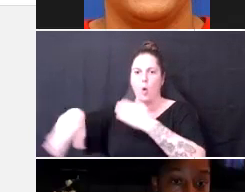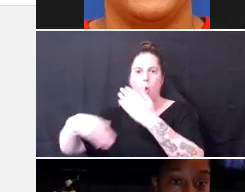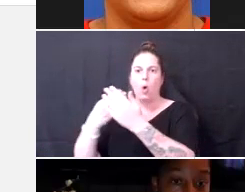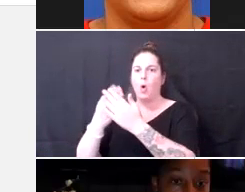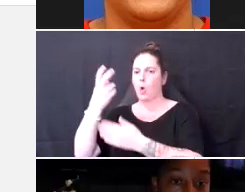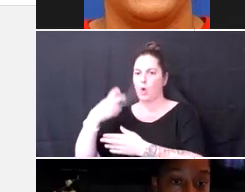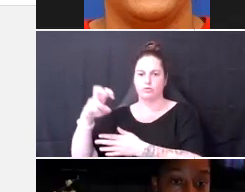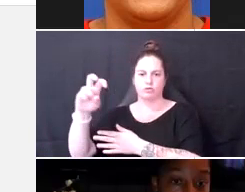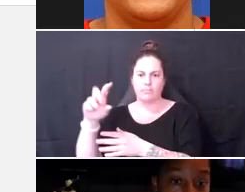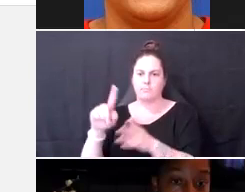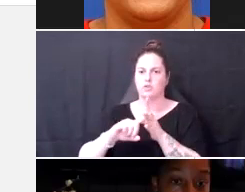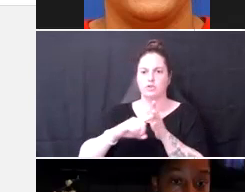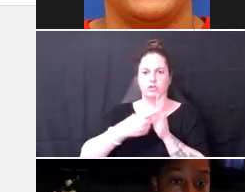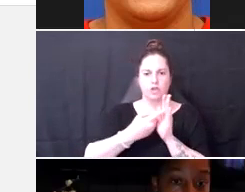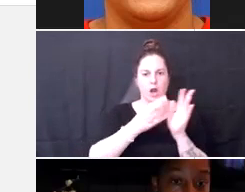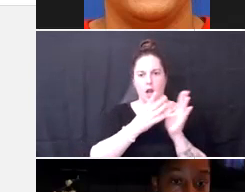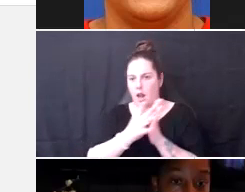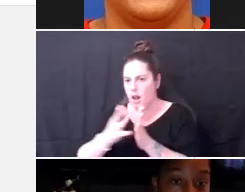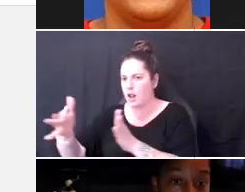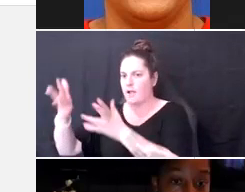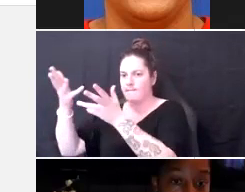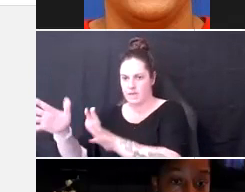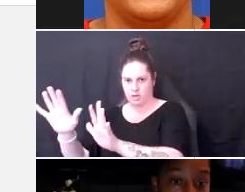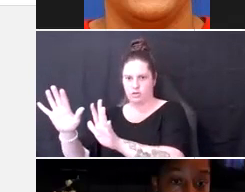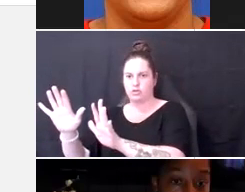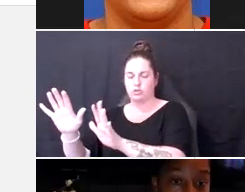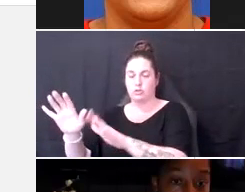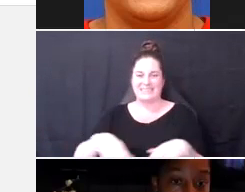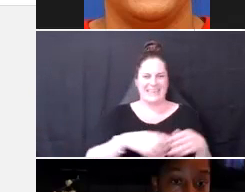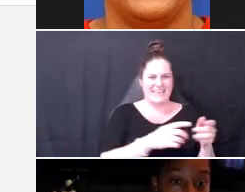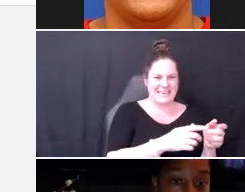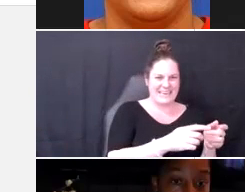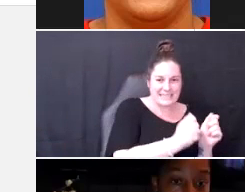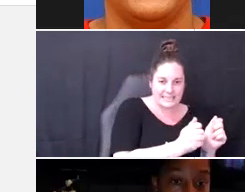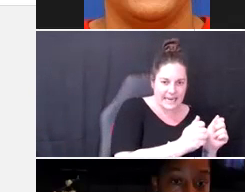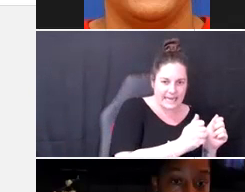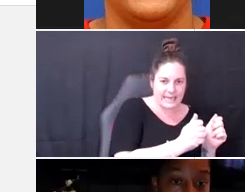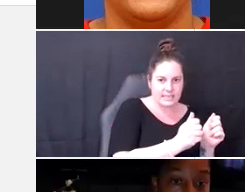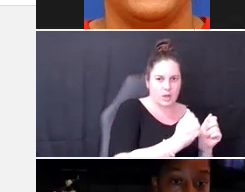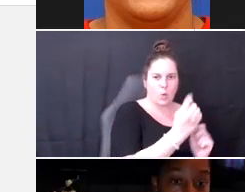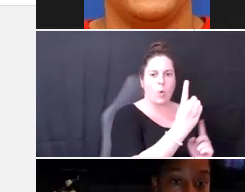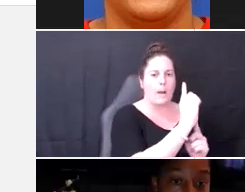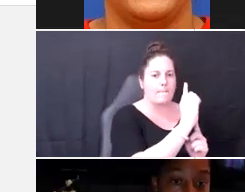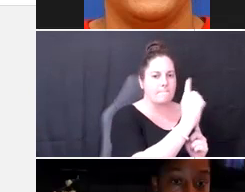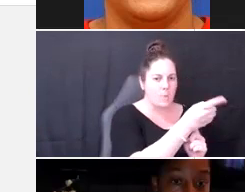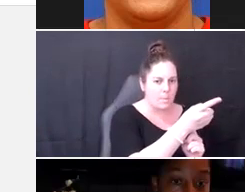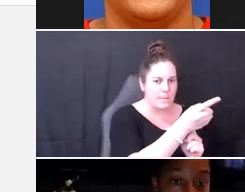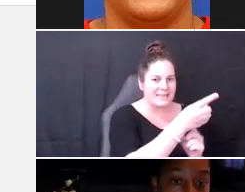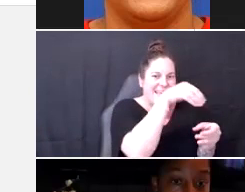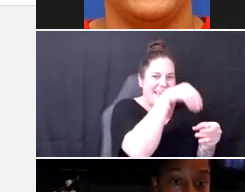start to finish. Instantaneous looks at a particular moment during the trip.